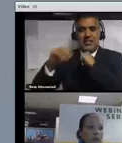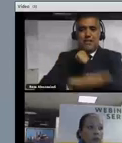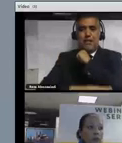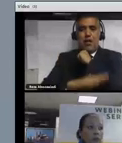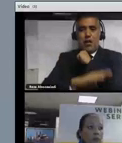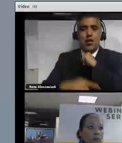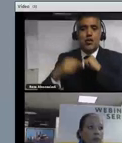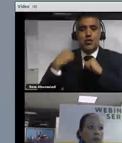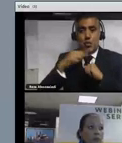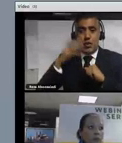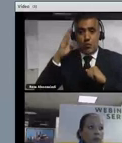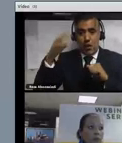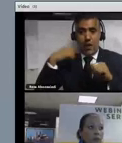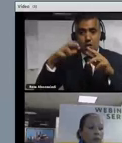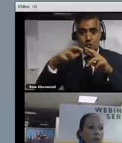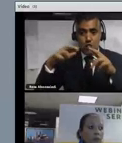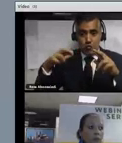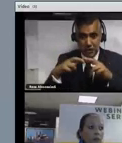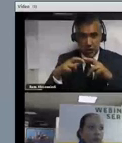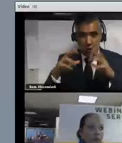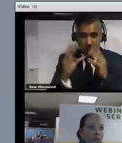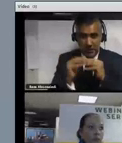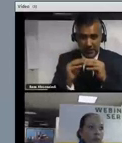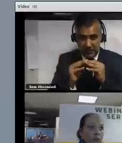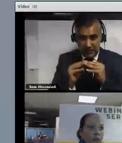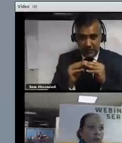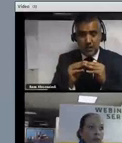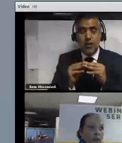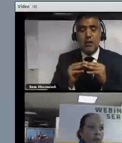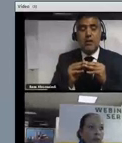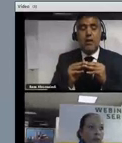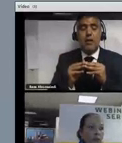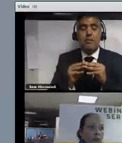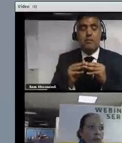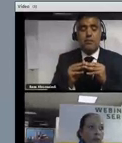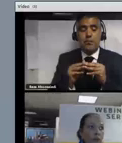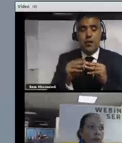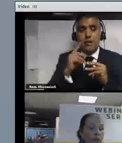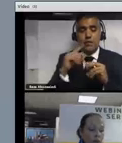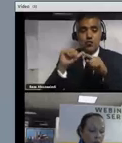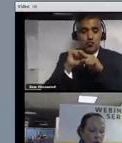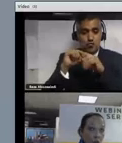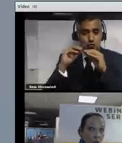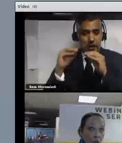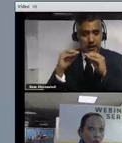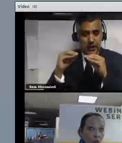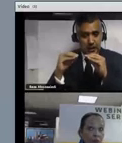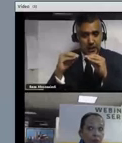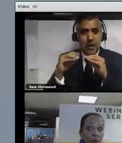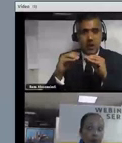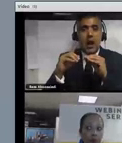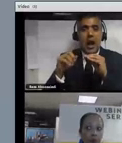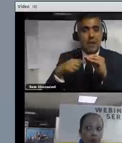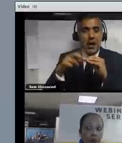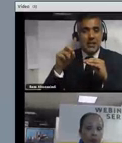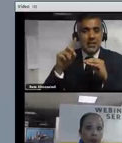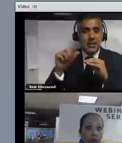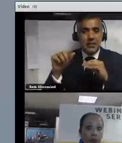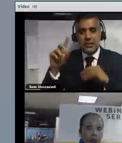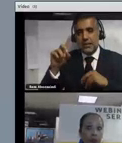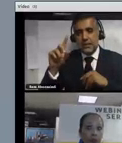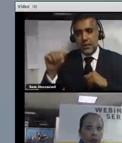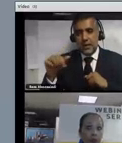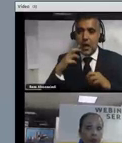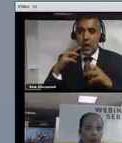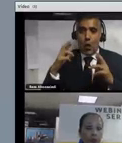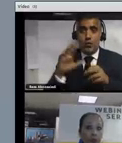regional meetings, a meeting in every region for training on disability data, as well as hopefully enough